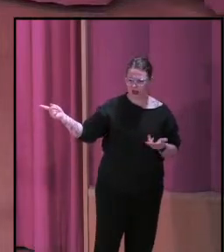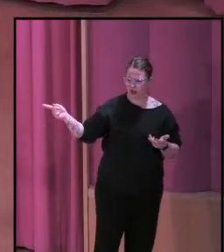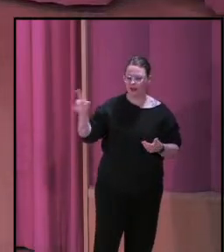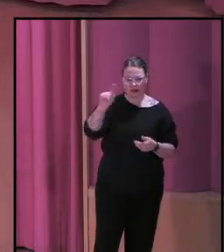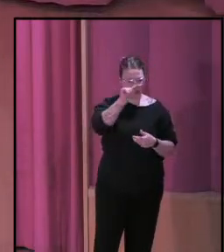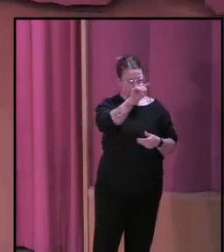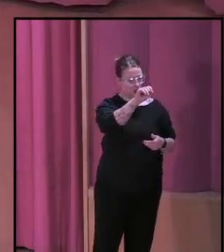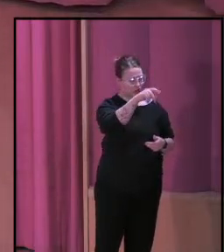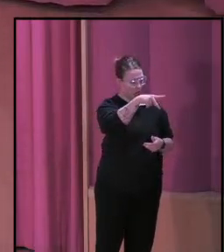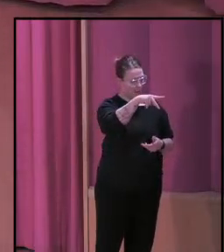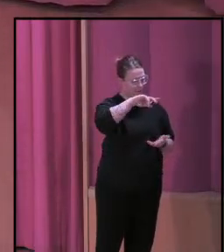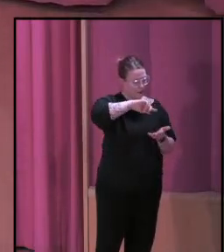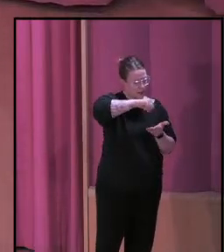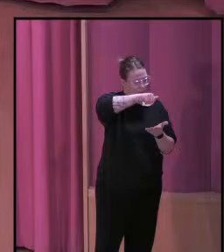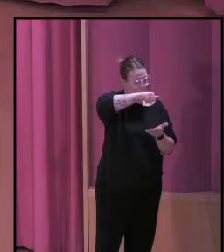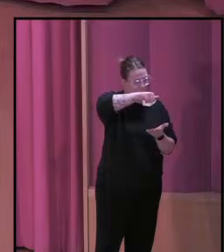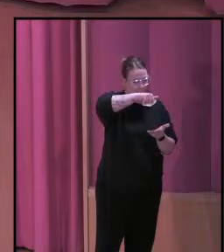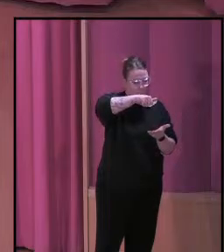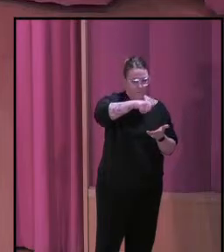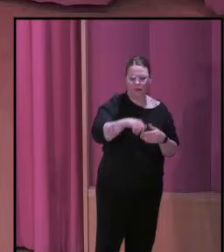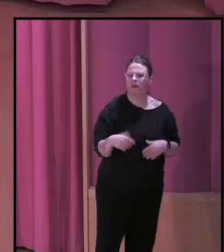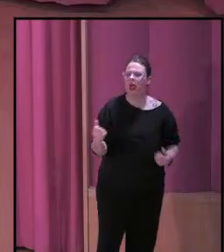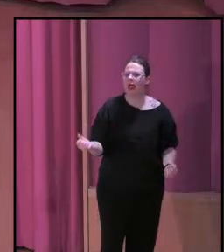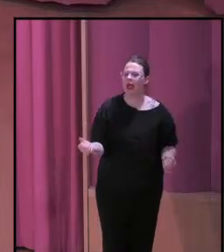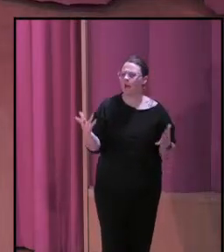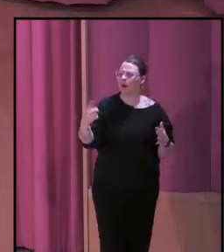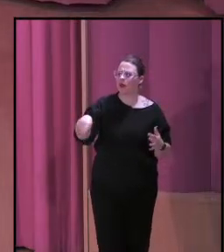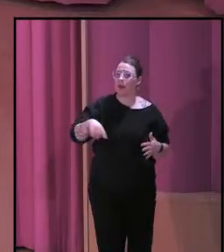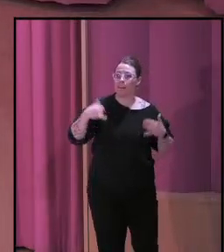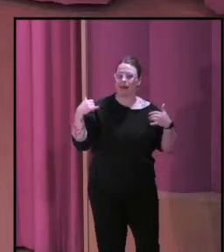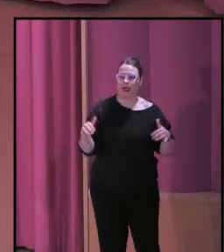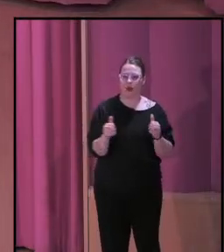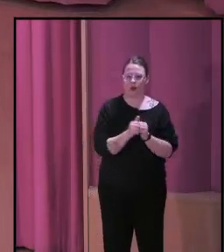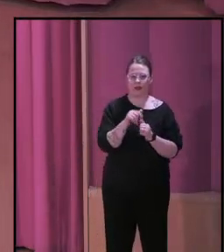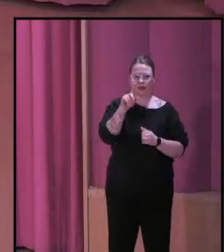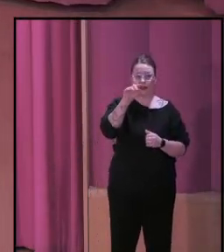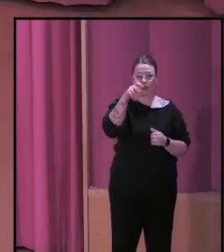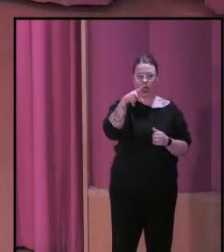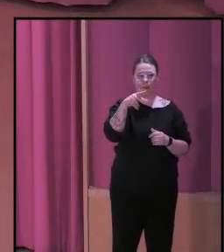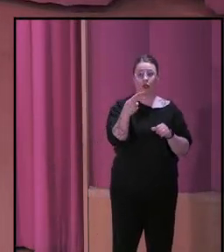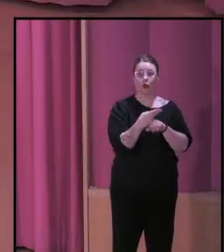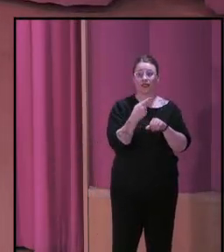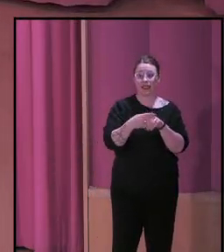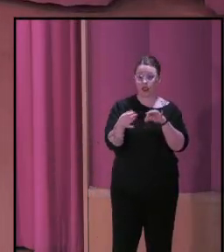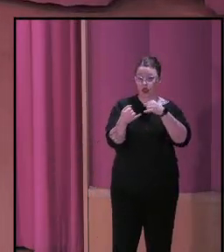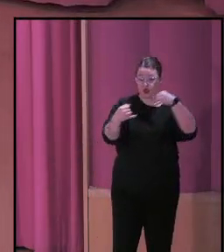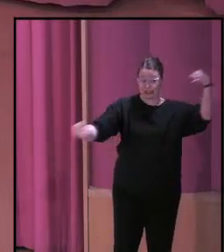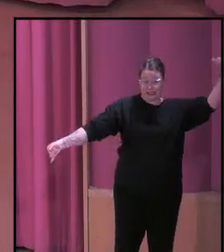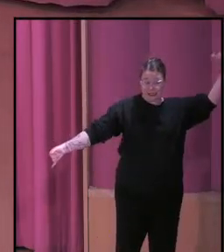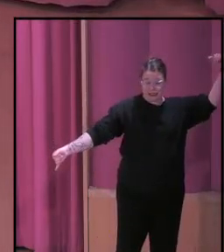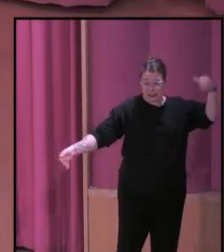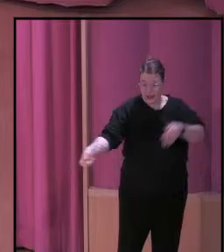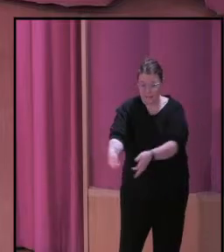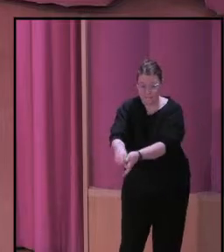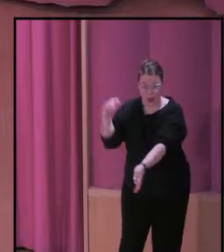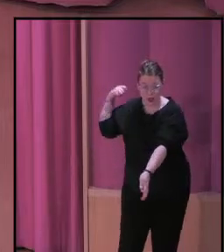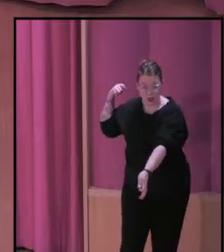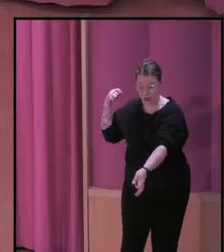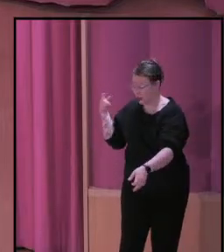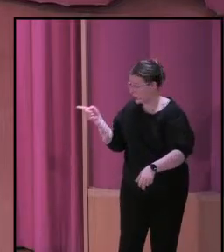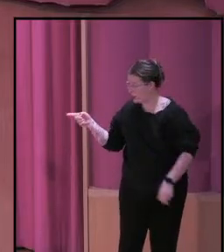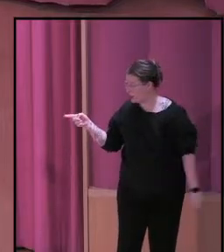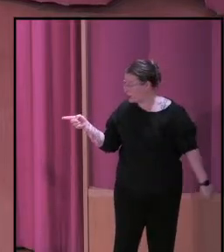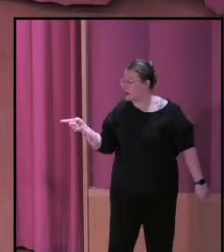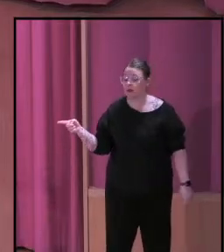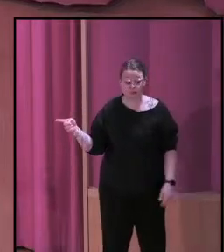top. Exactly. And how many people here have ever played with a top that uses string like this one? A few people. All right.